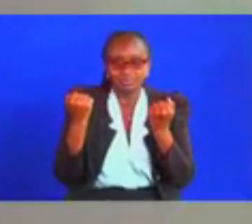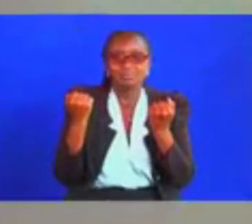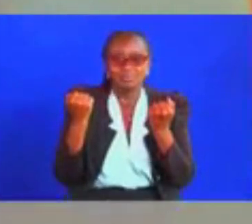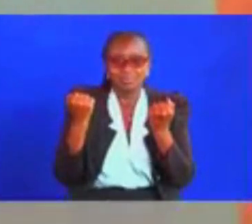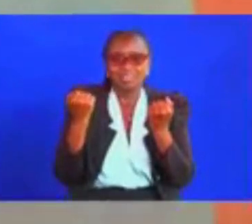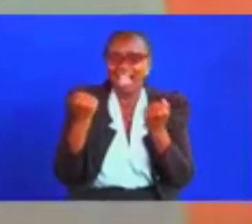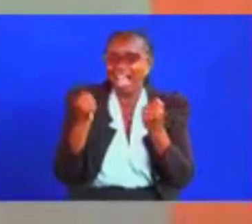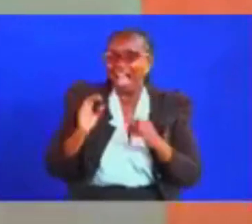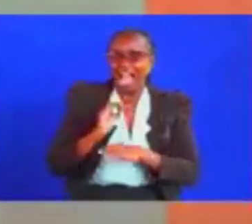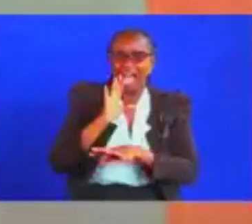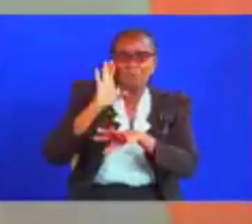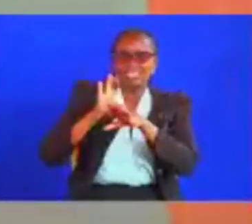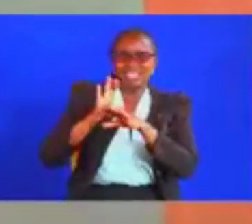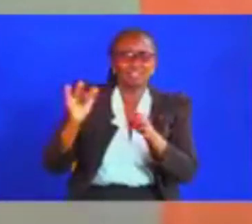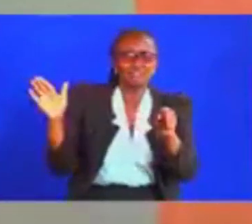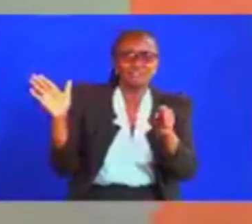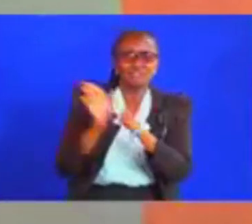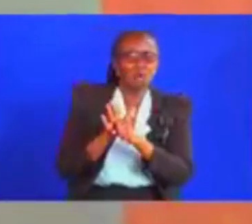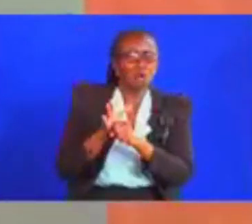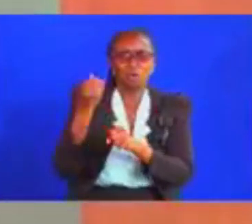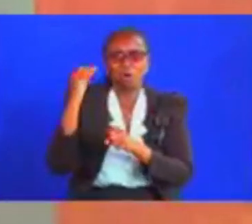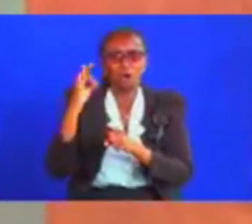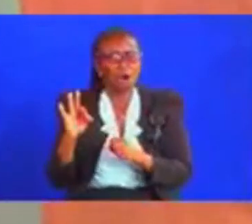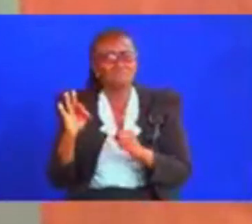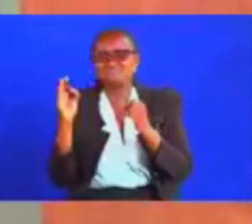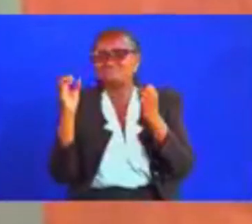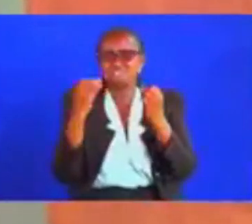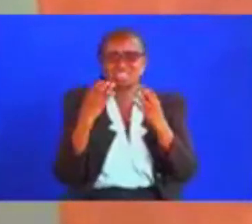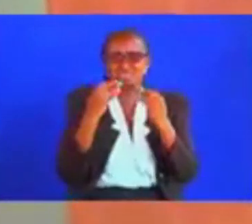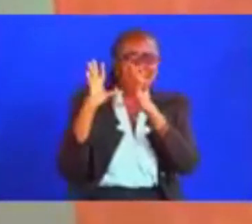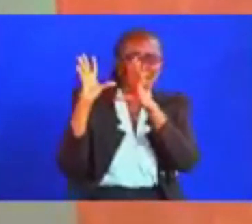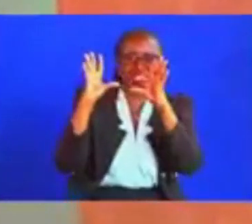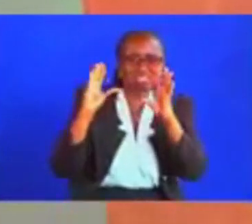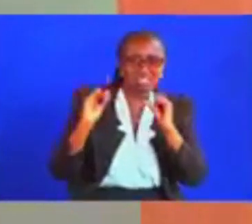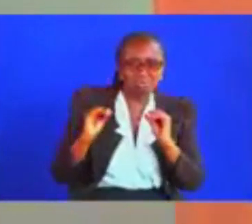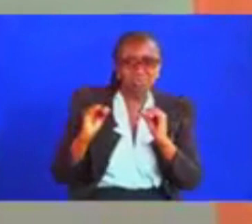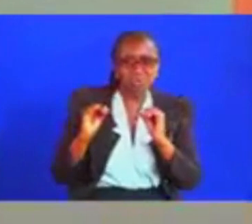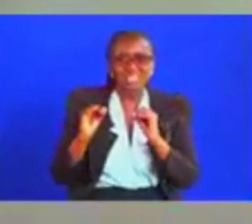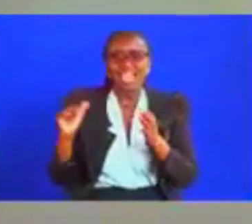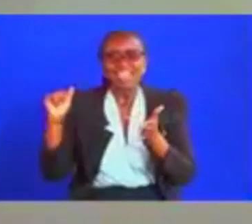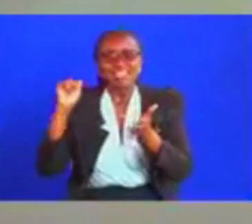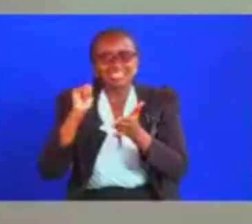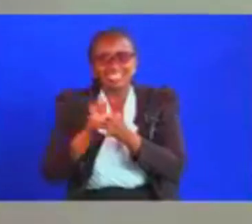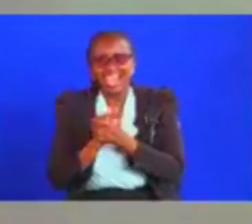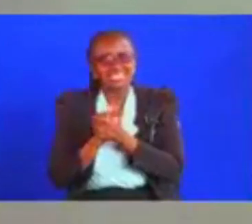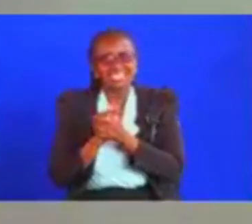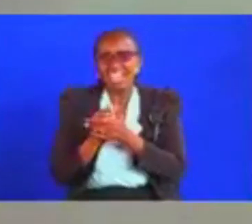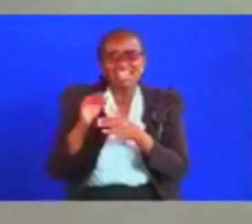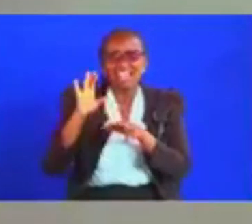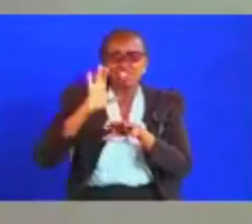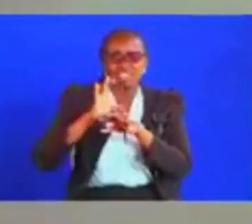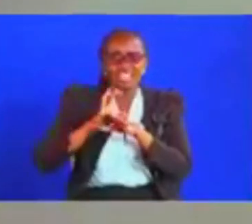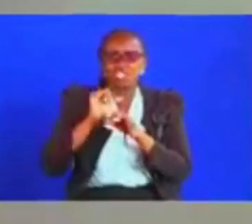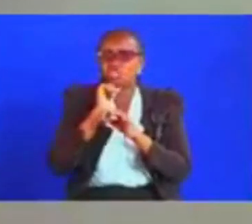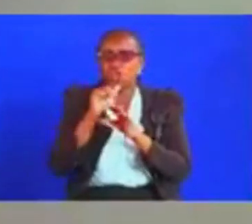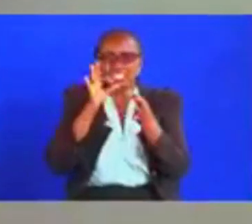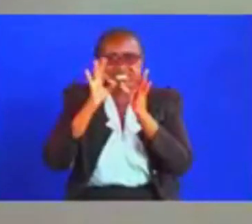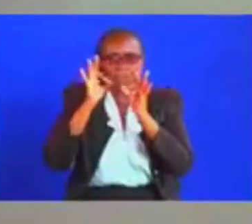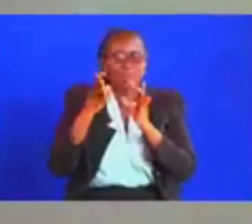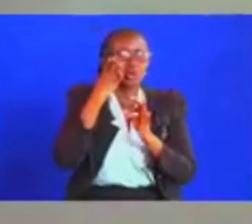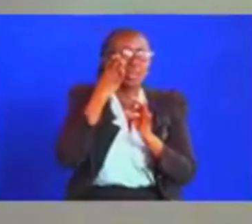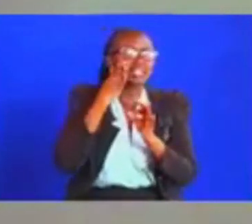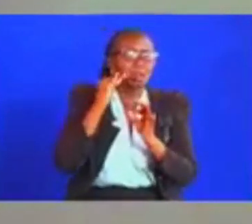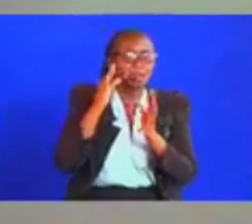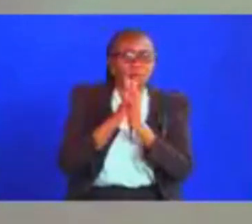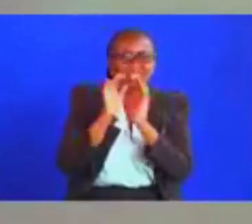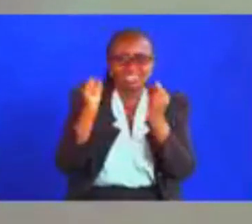And our churches are full of costly assumptions that longevity of stay in church does not translate to an encounter with the